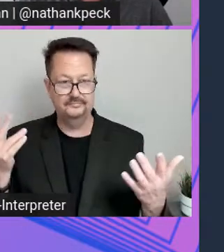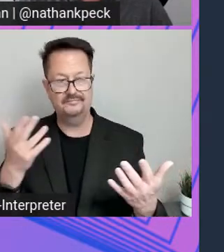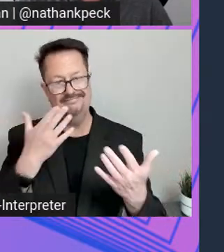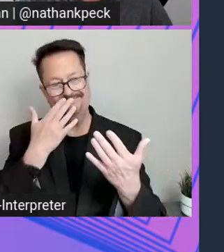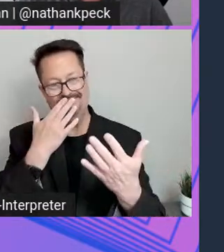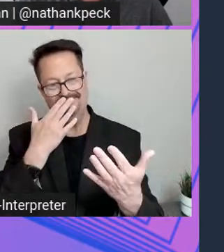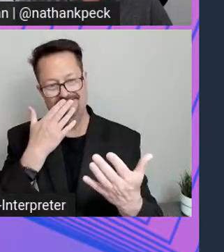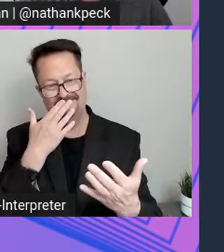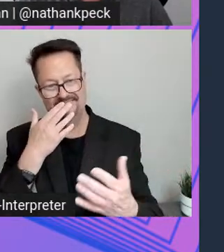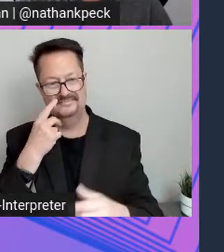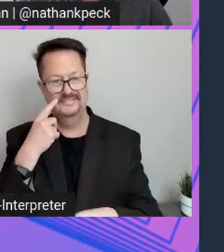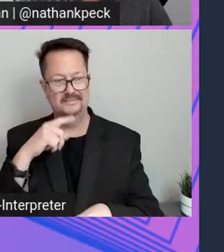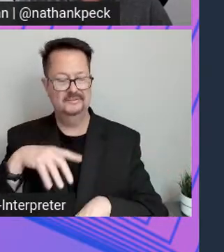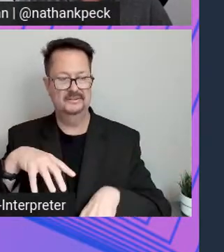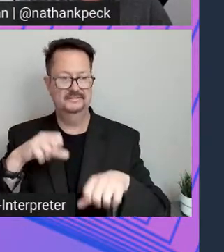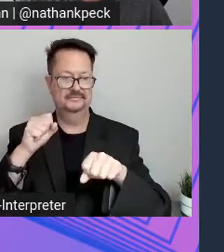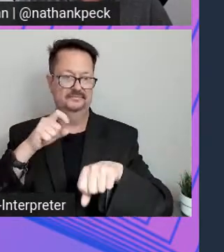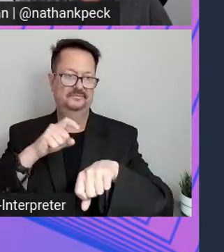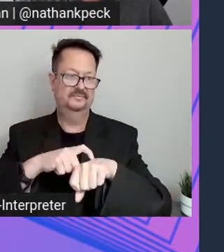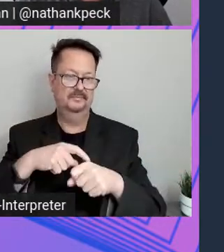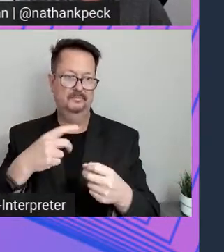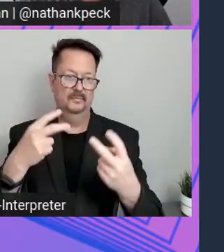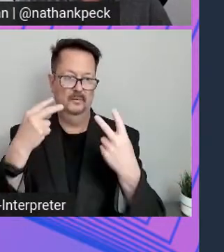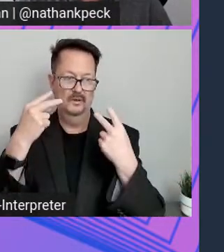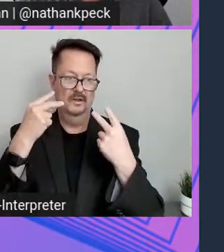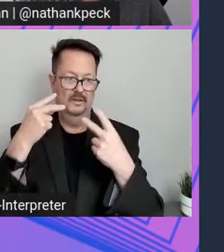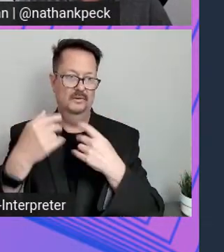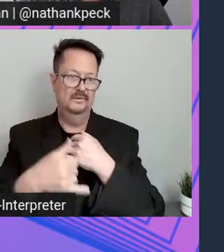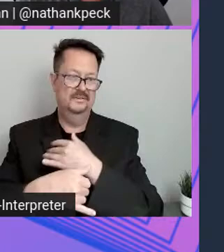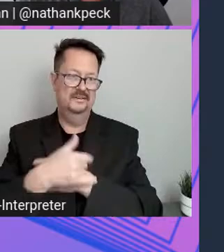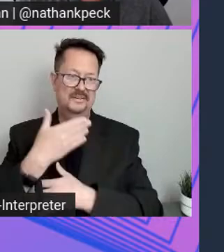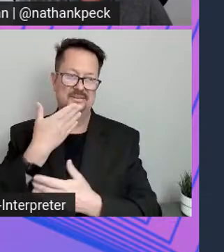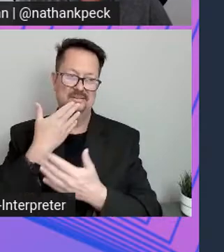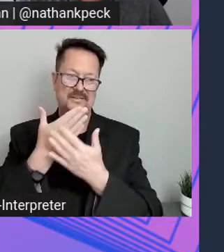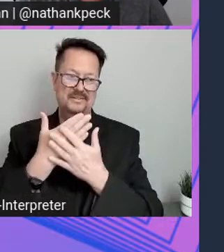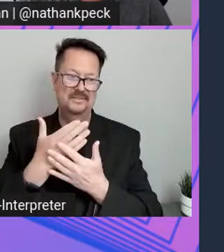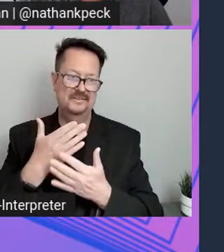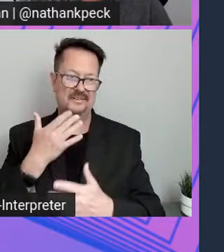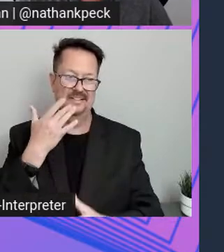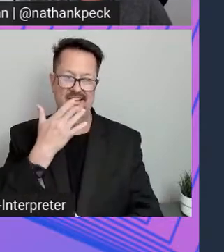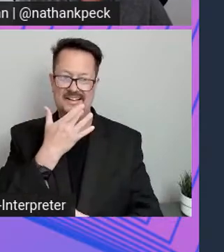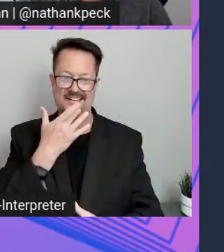taking the time to watch this session today, and good luck in your serverless container journey.